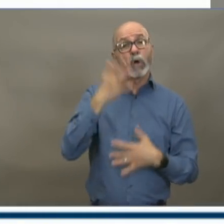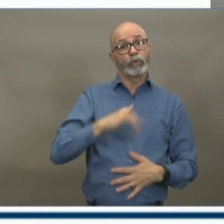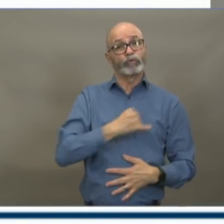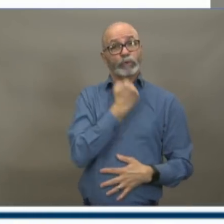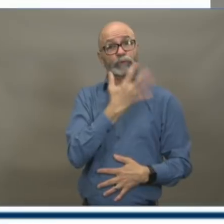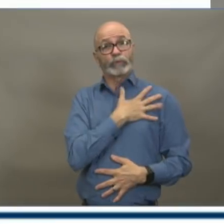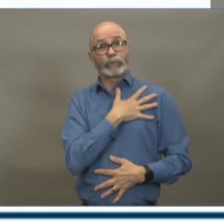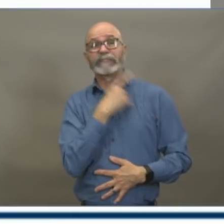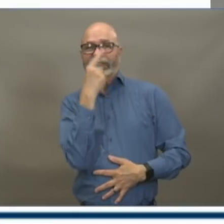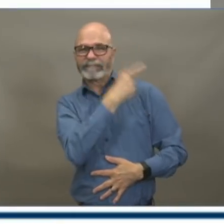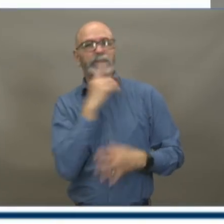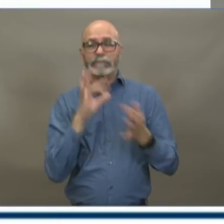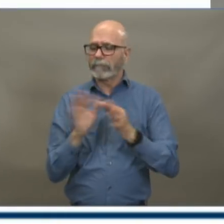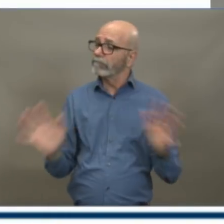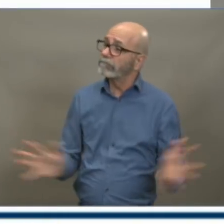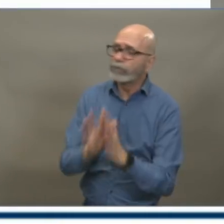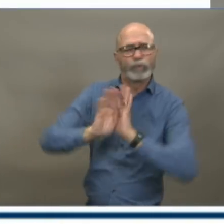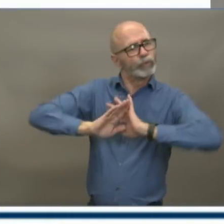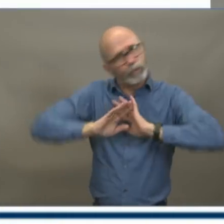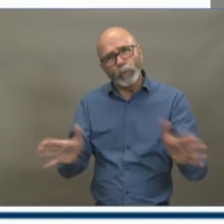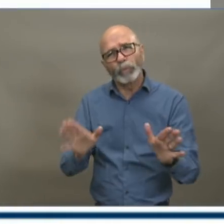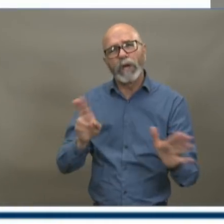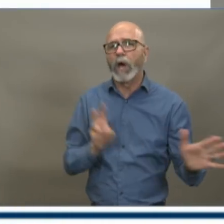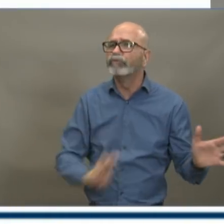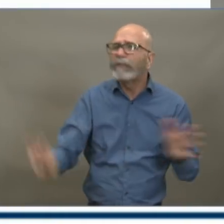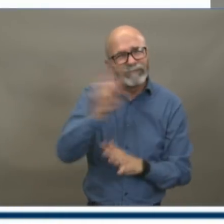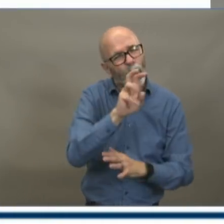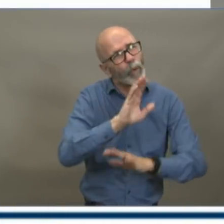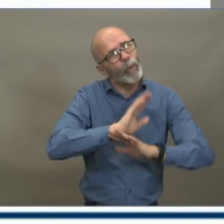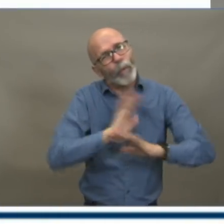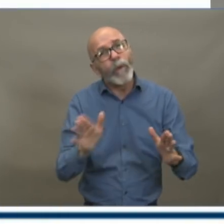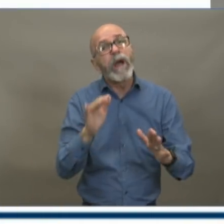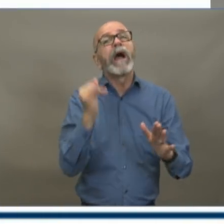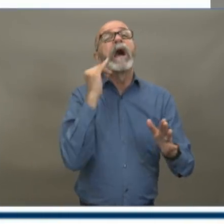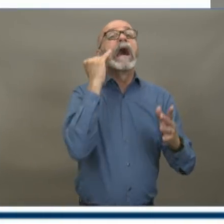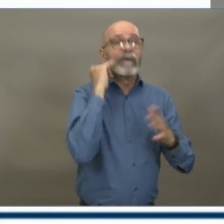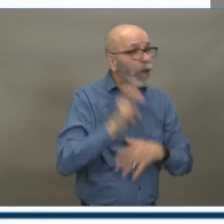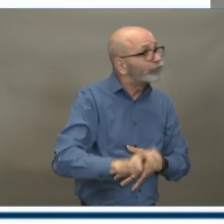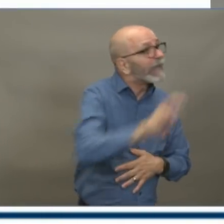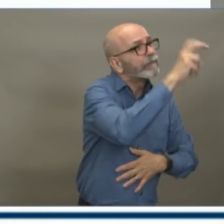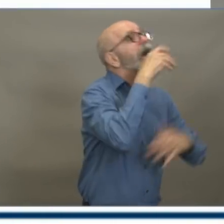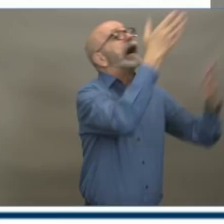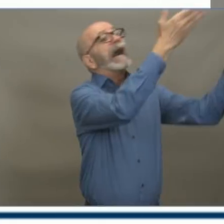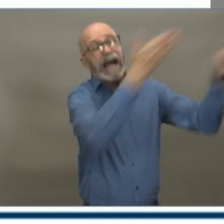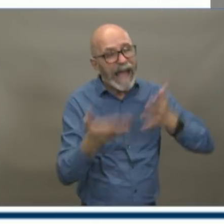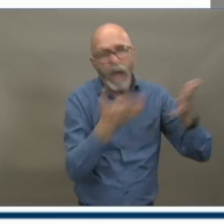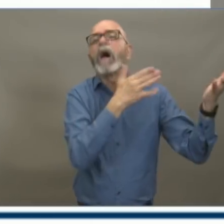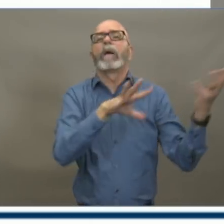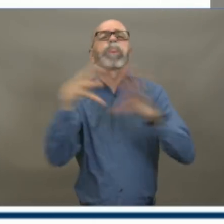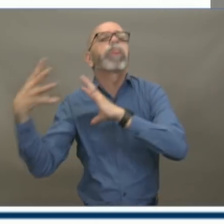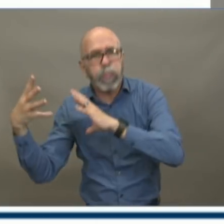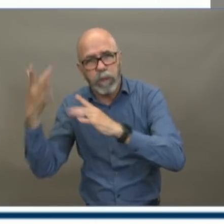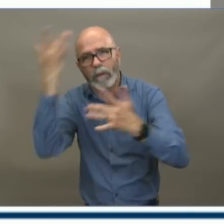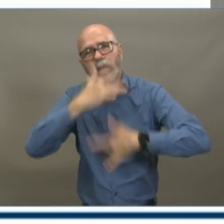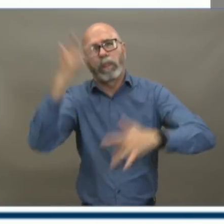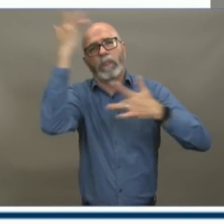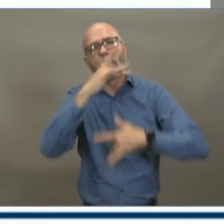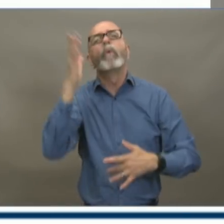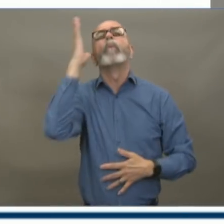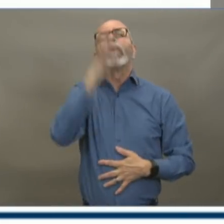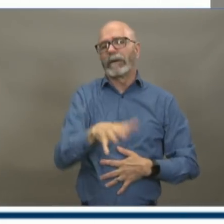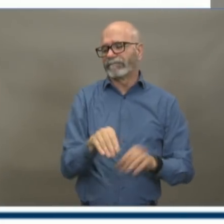Travel greatly increases the risk of bringing COVID-19 and COVID-19 variants back into Nova